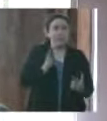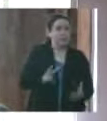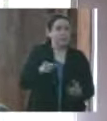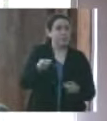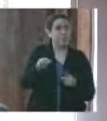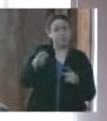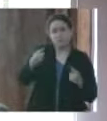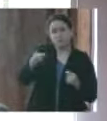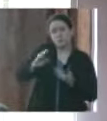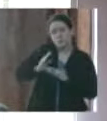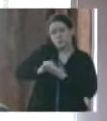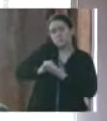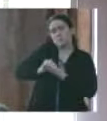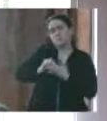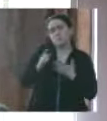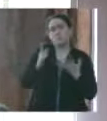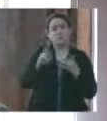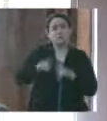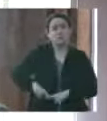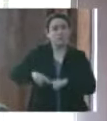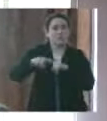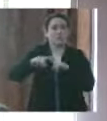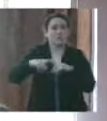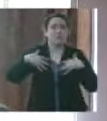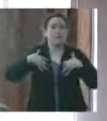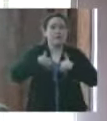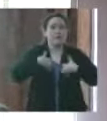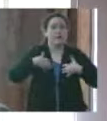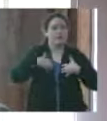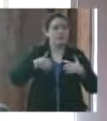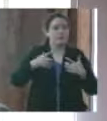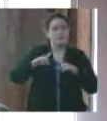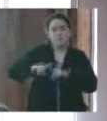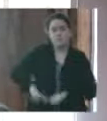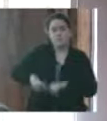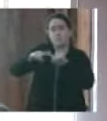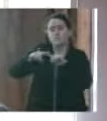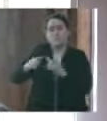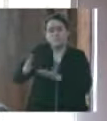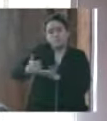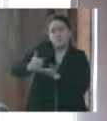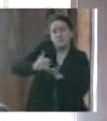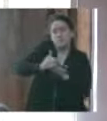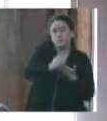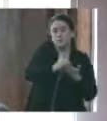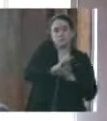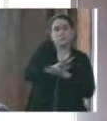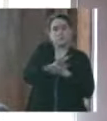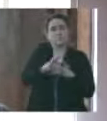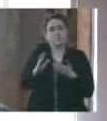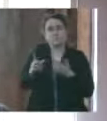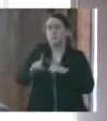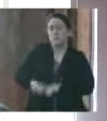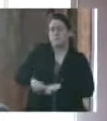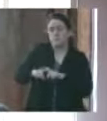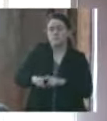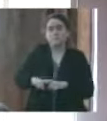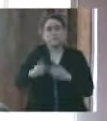animal husbandry or gathering of non-timber forest products, he is the most dependent on these natural flows as public